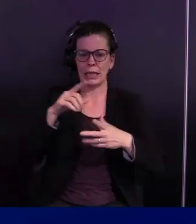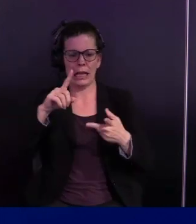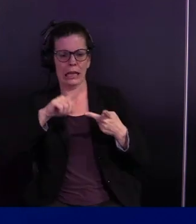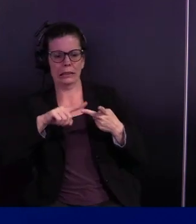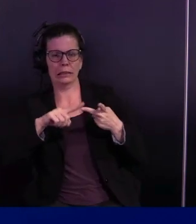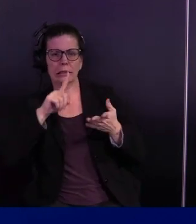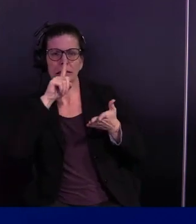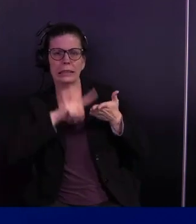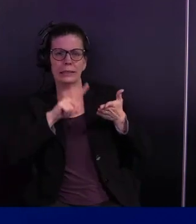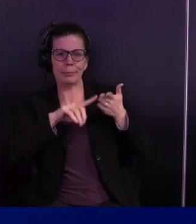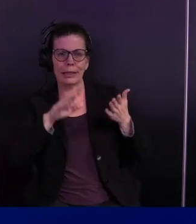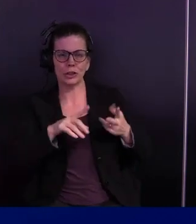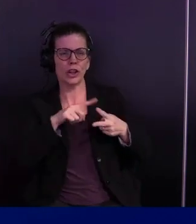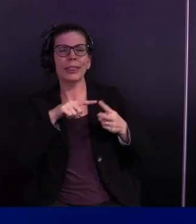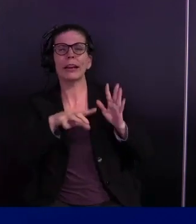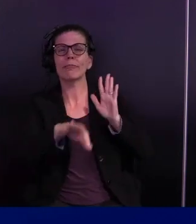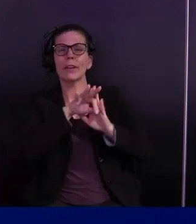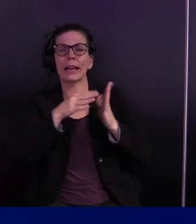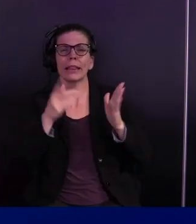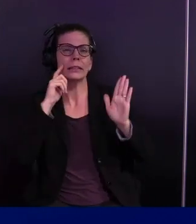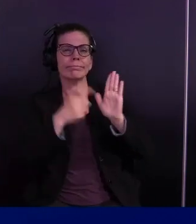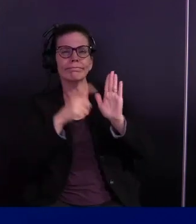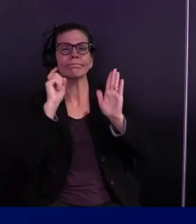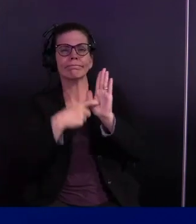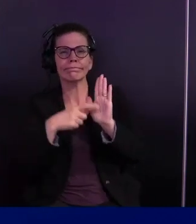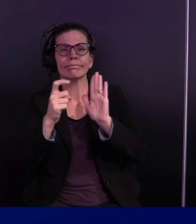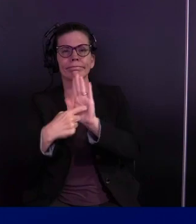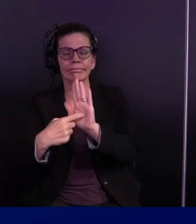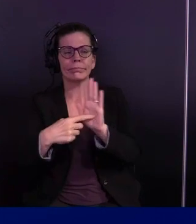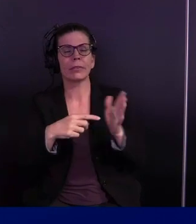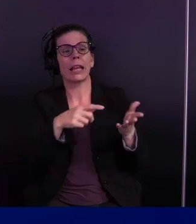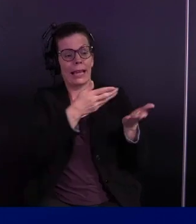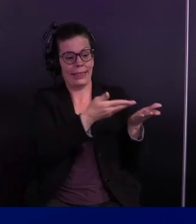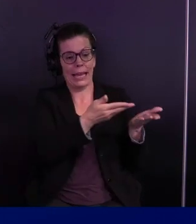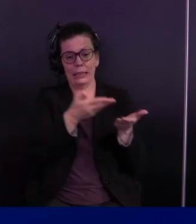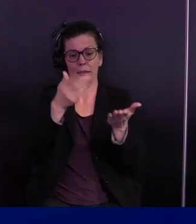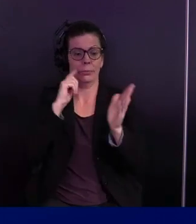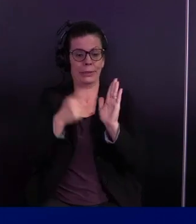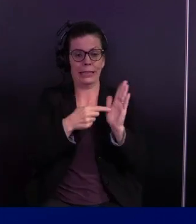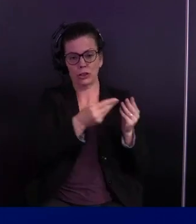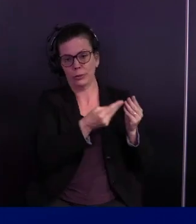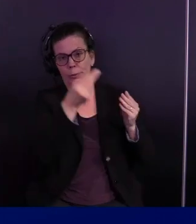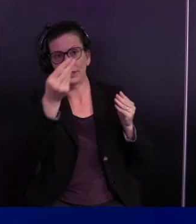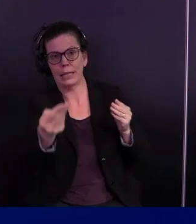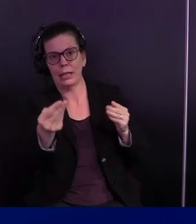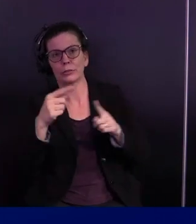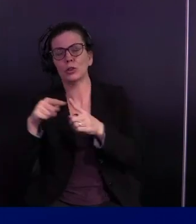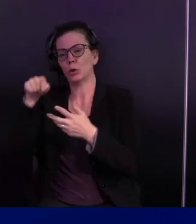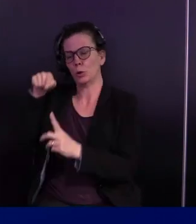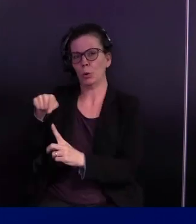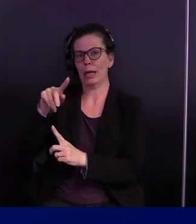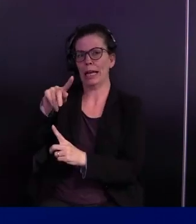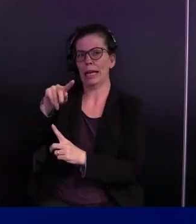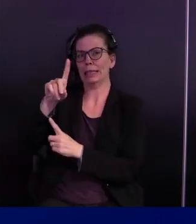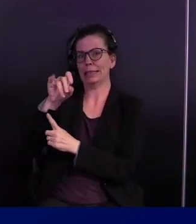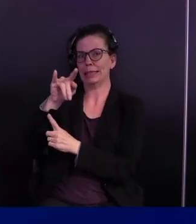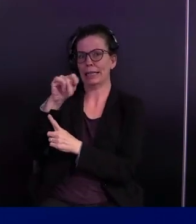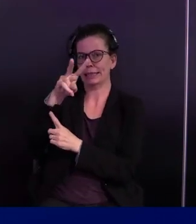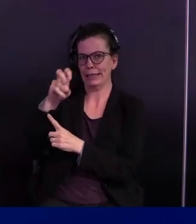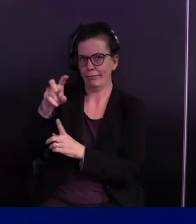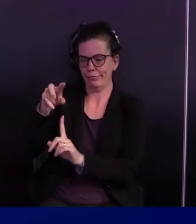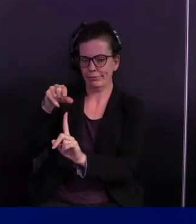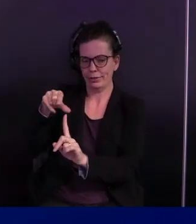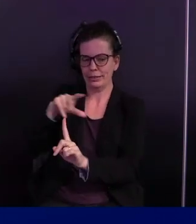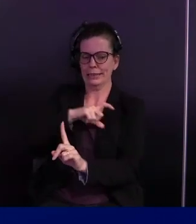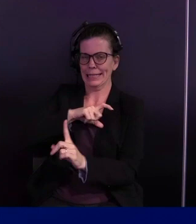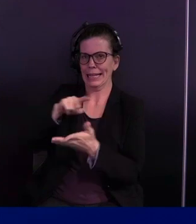things. They're detection services, and they are passing those detections down to detective. And detective is,